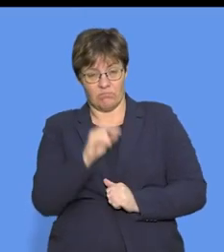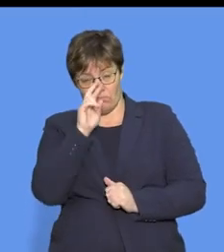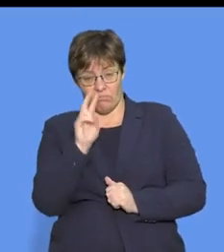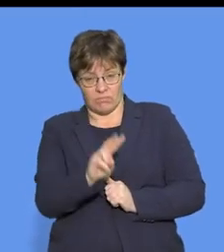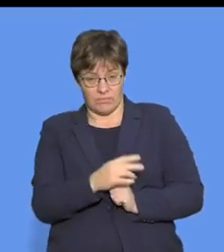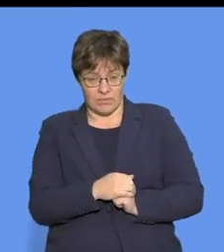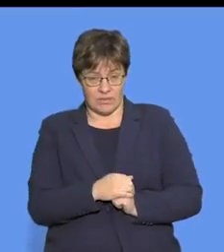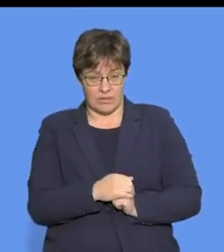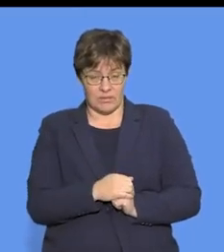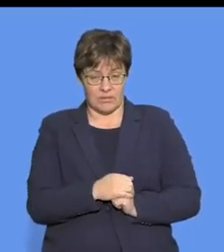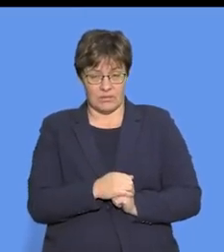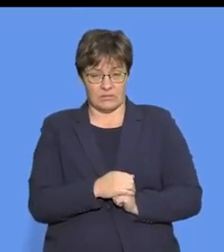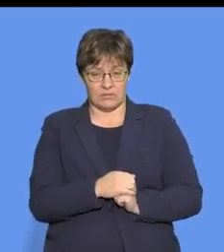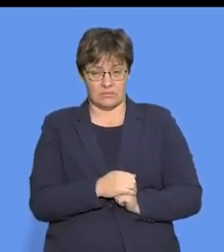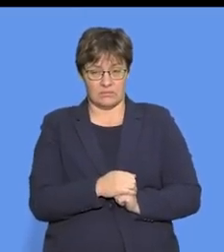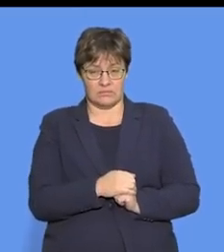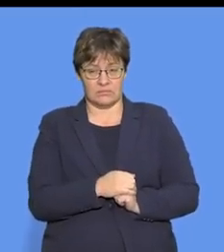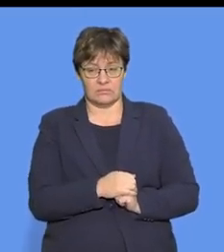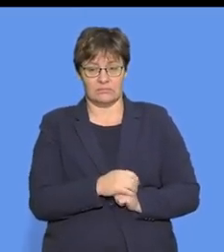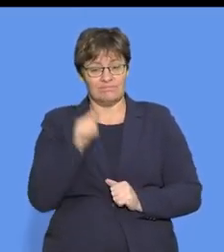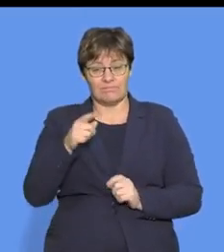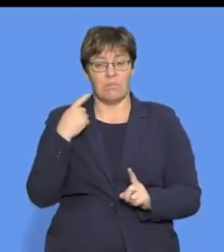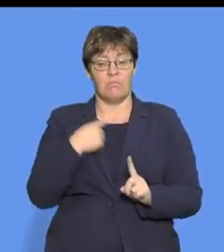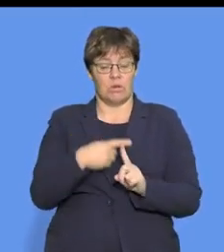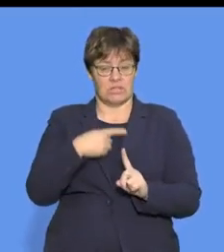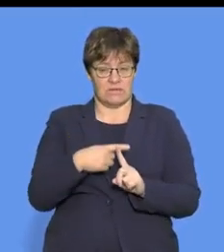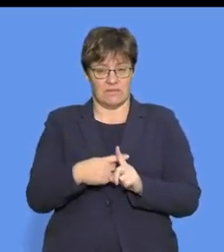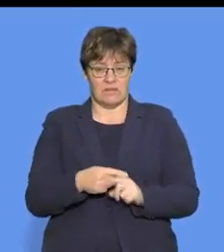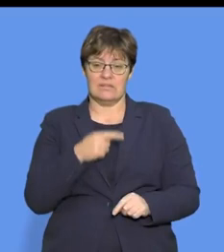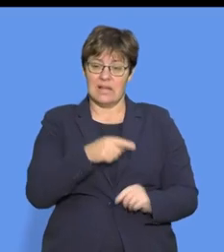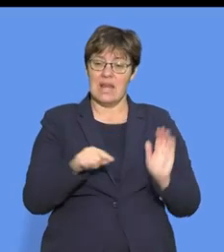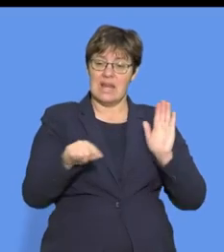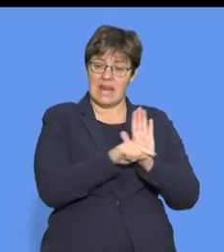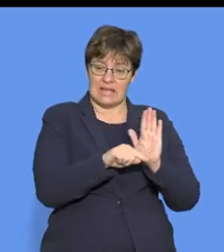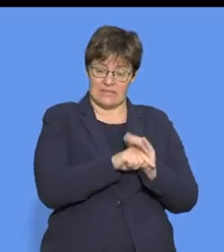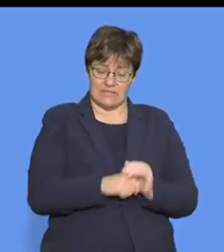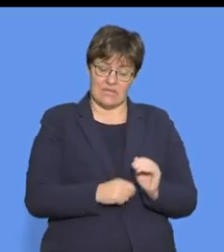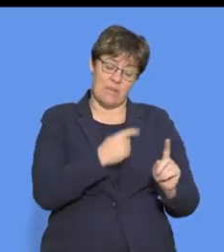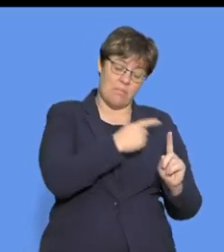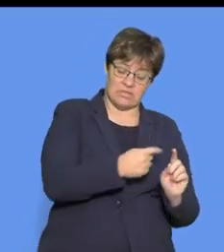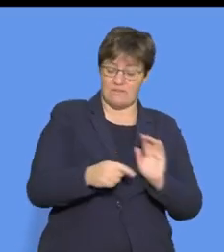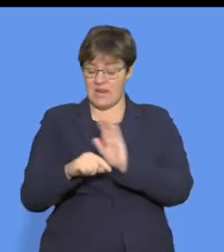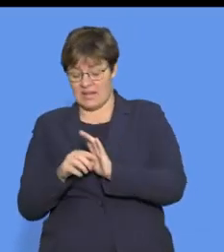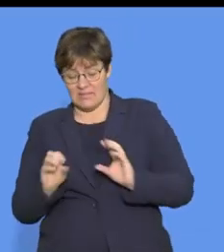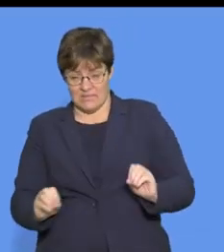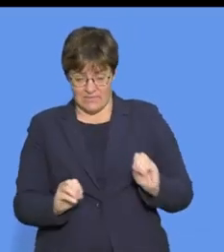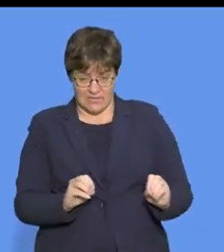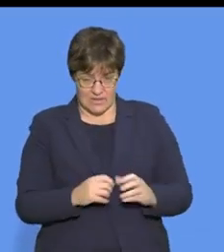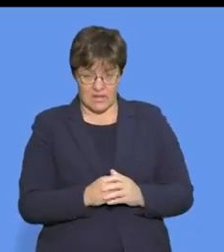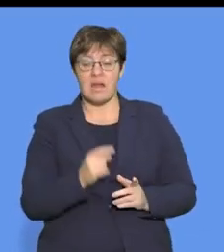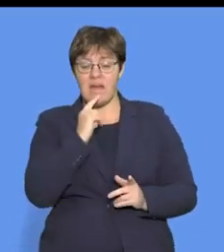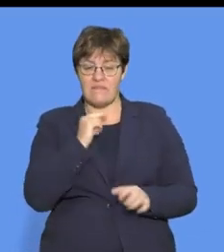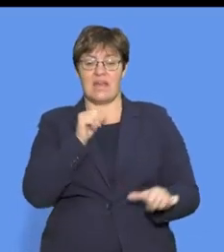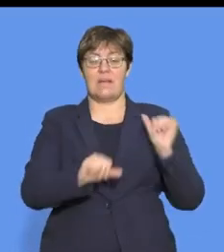you notice, at this electrode, this is a positive electrode, this is a negative electrode, and we've got